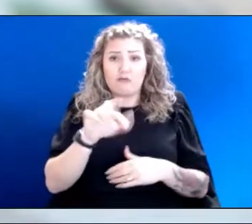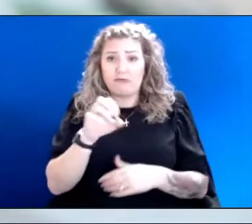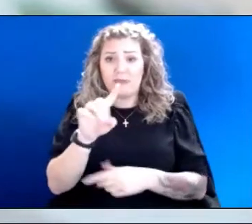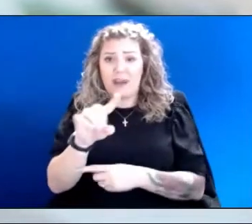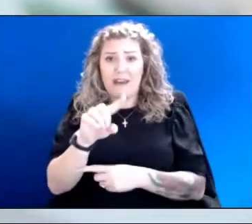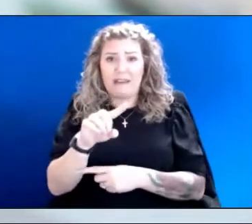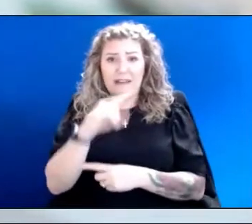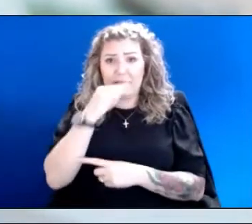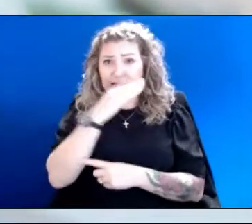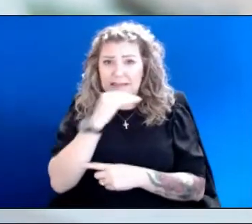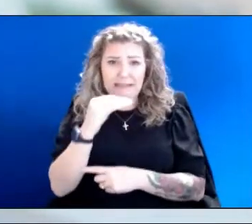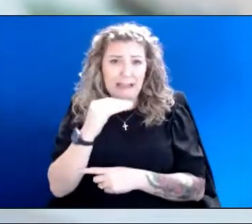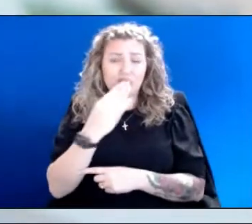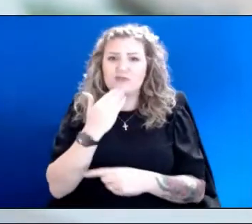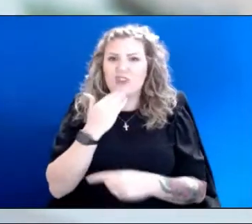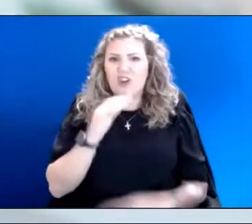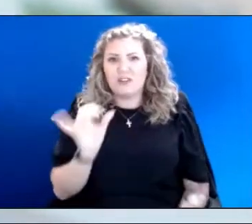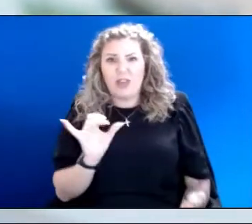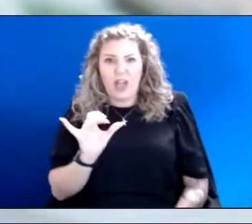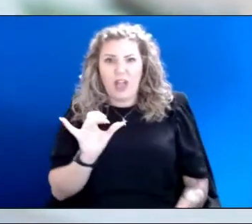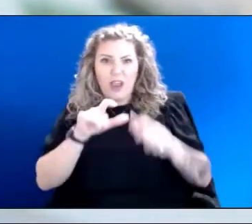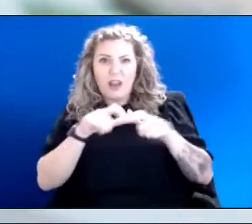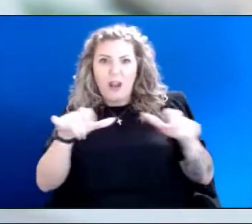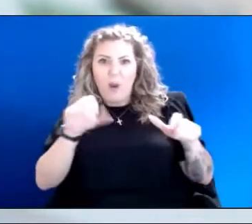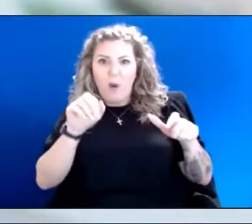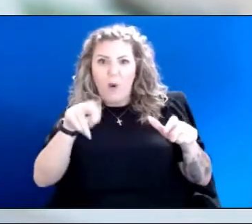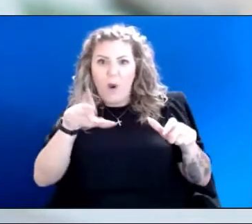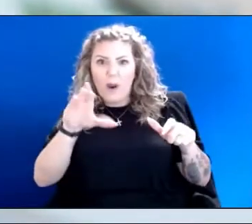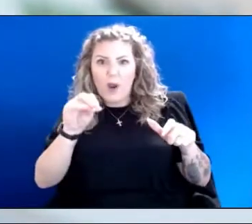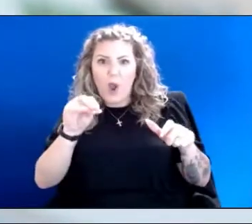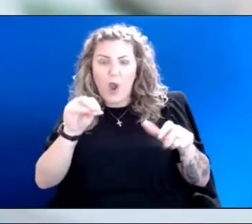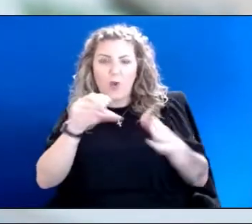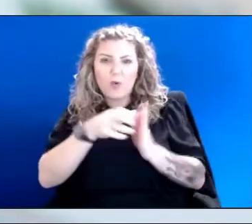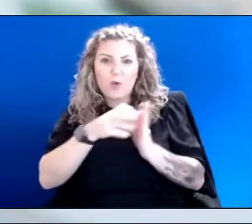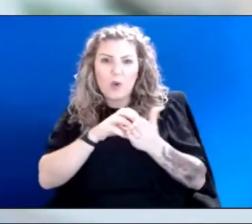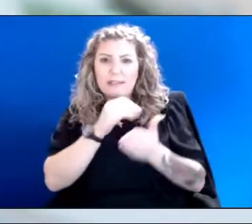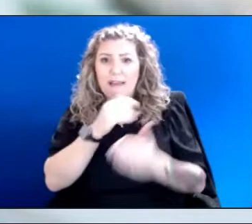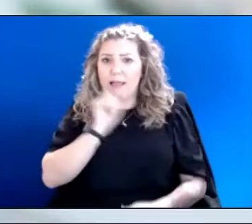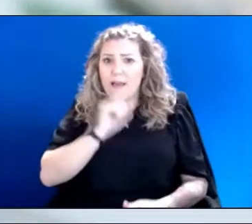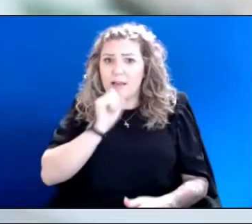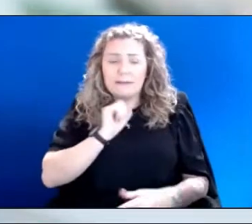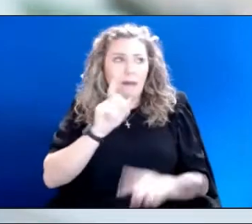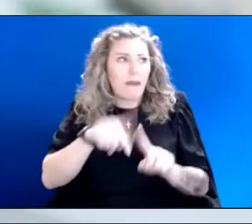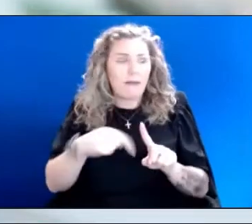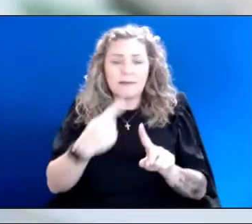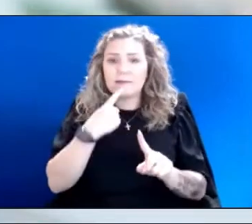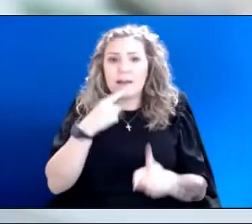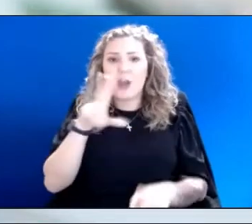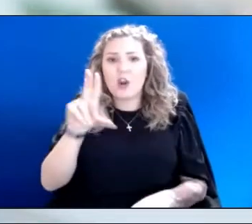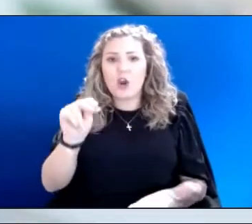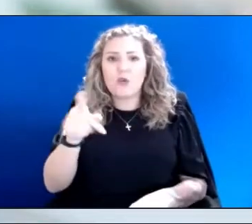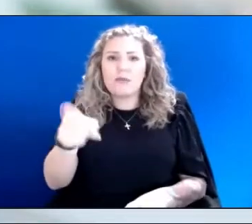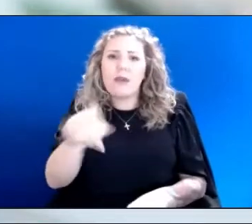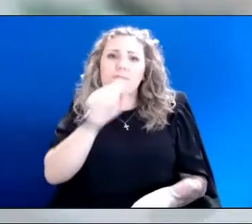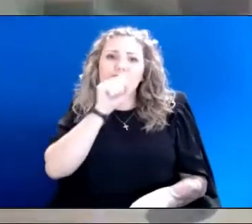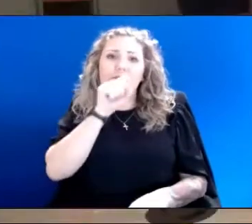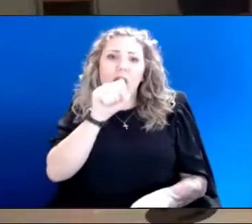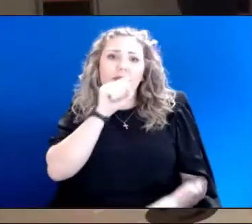like Oreo cookies, and ice cream. They just can't say no, and they love